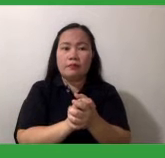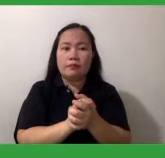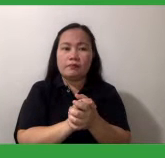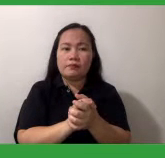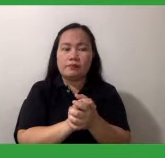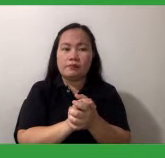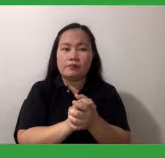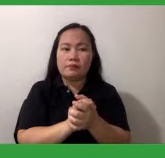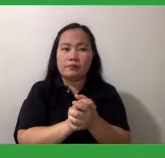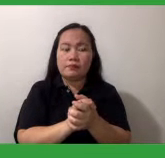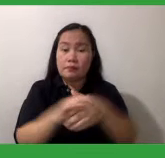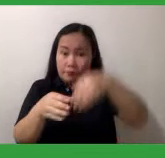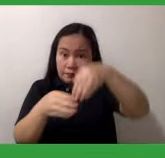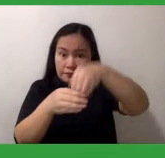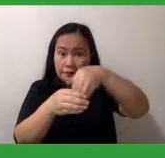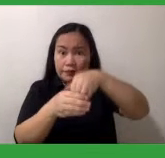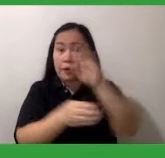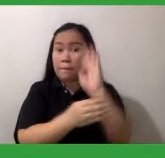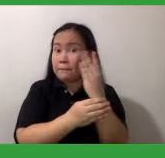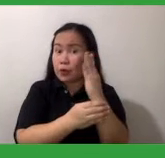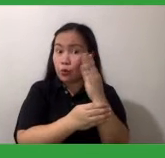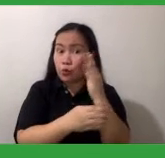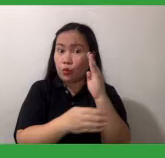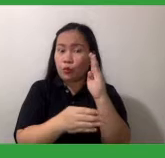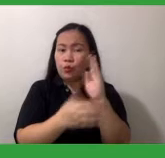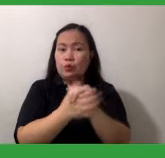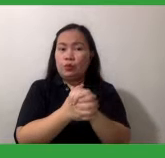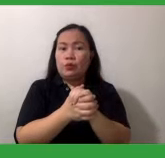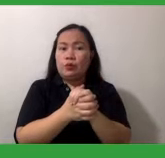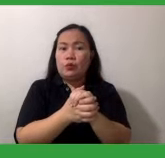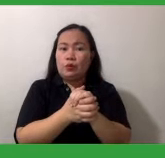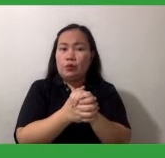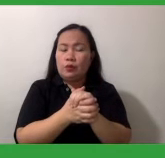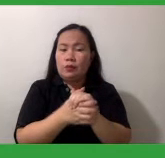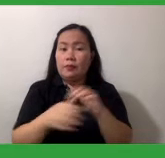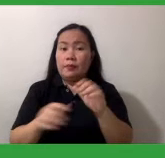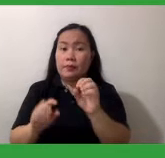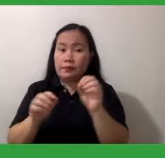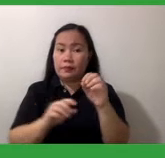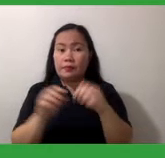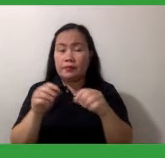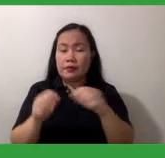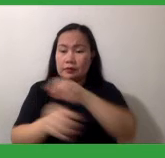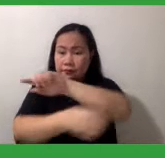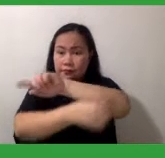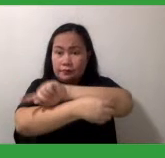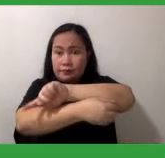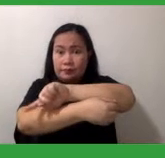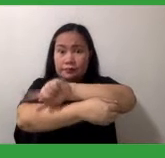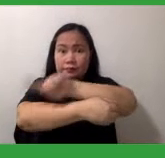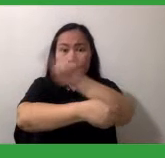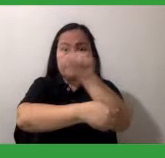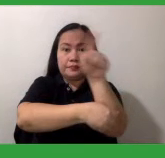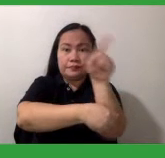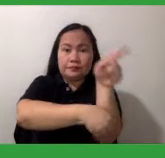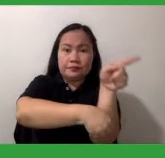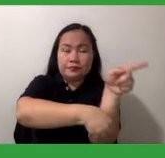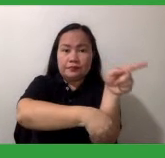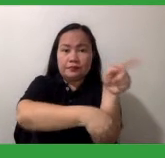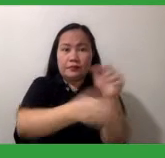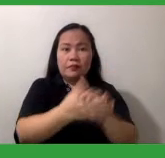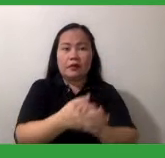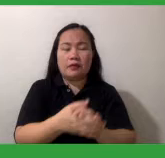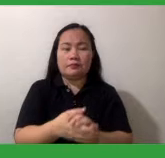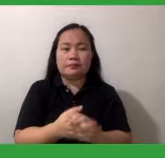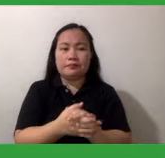number of 180 to the left, that is the inner scale, and we have to measure or draw an angle here in